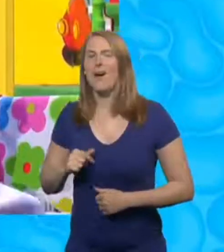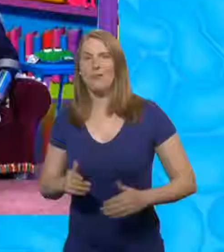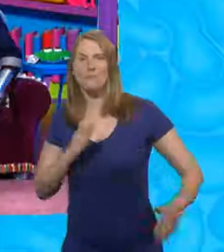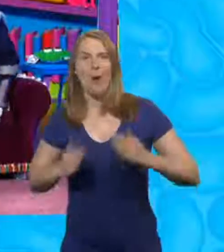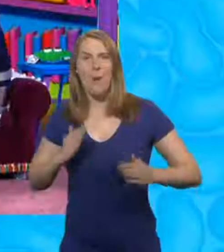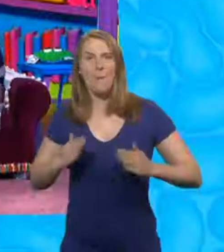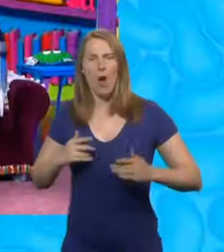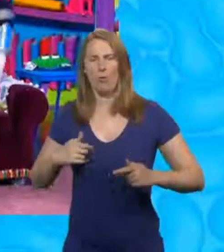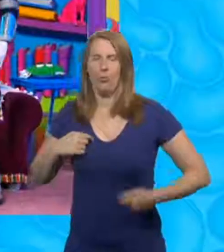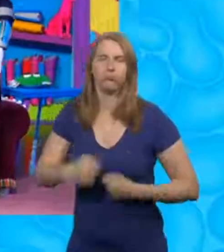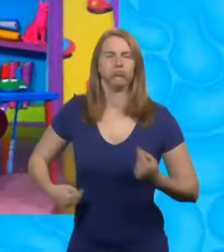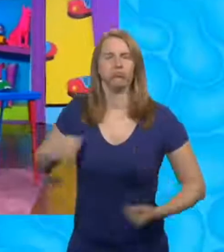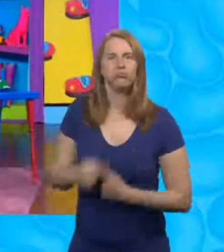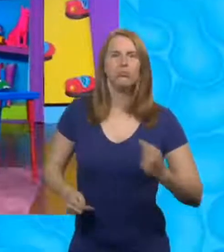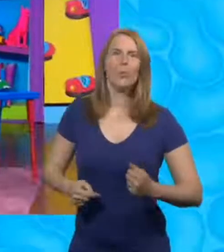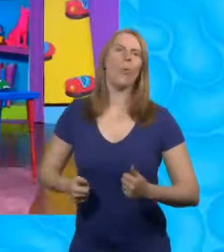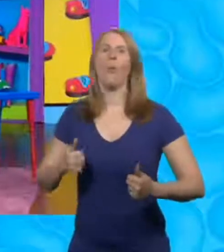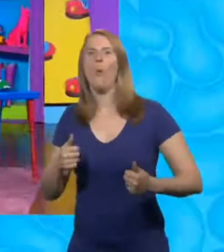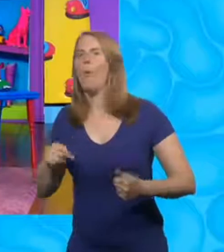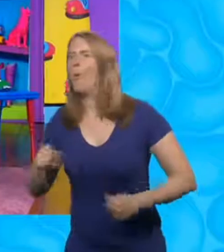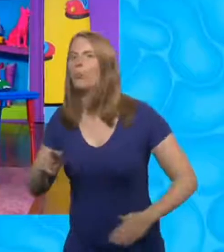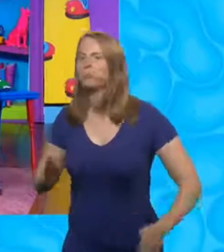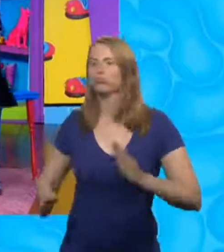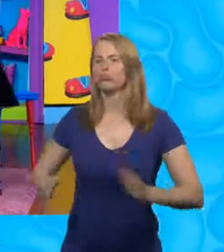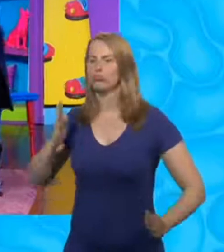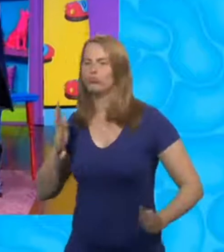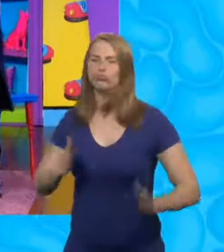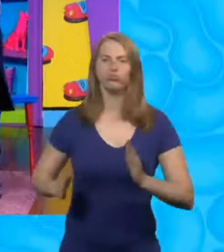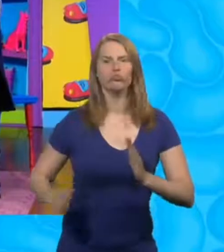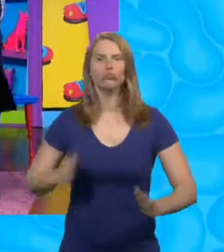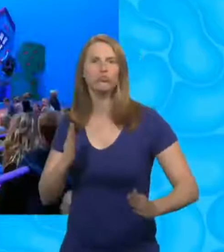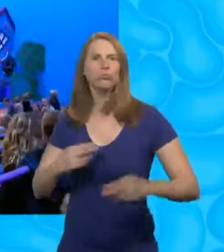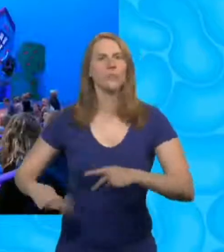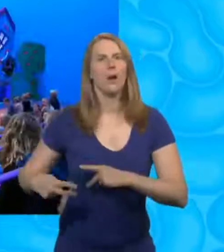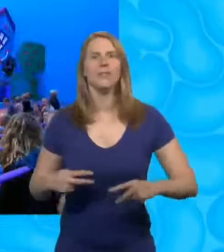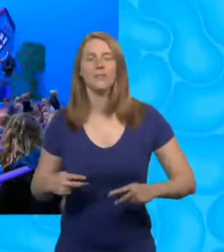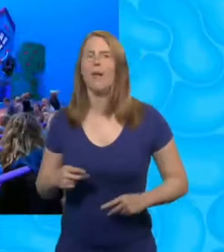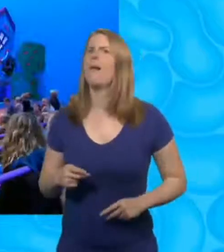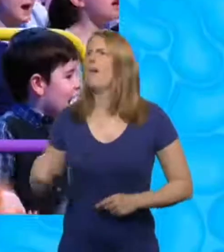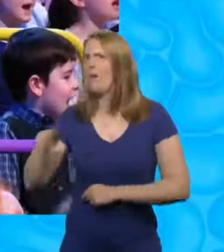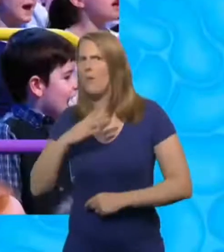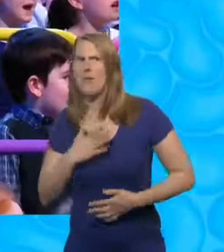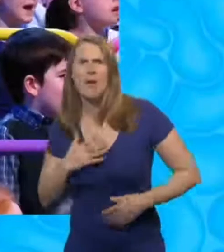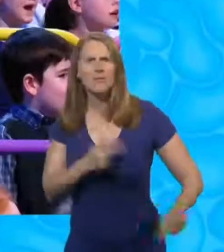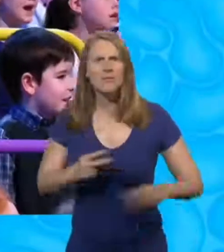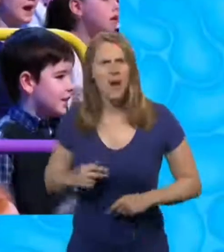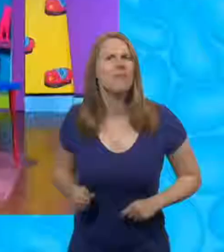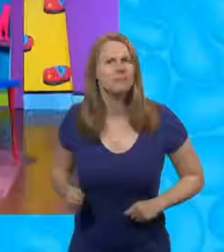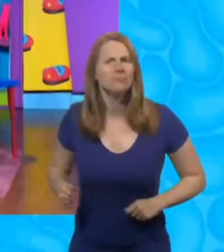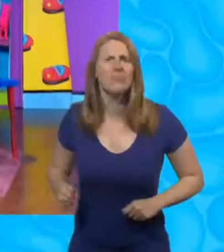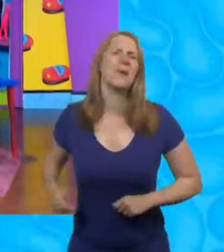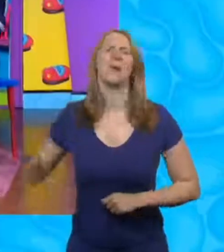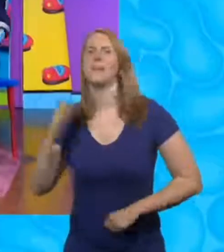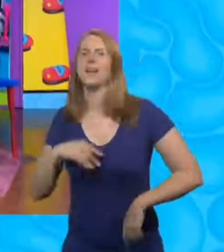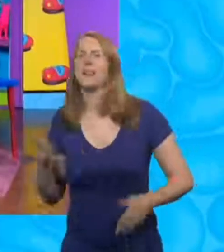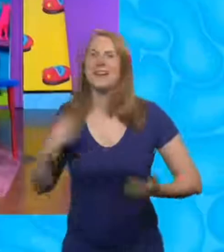of course, some excellent robot boogieing. Of course. We all love boogieing, don't we, everyone? Well, come on, then. Hit it.